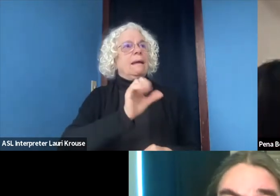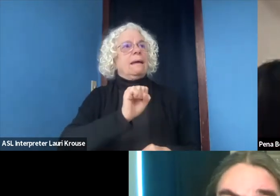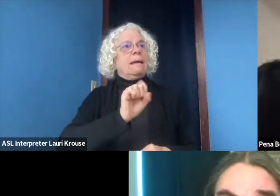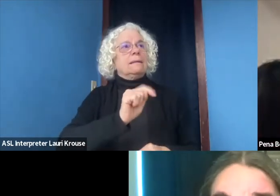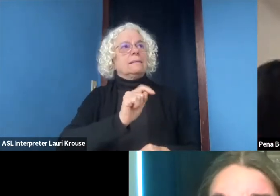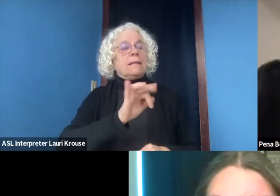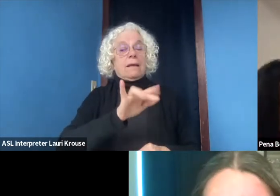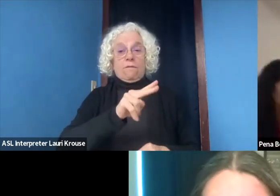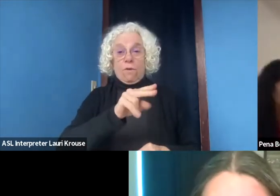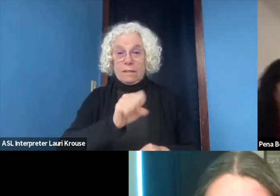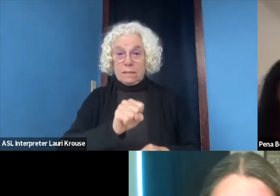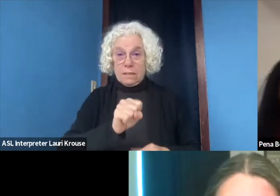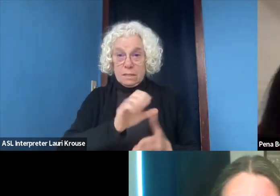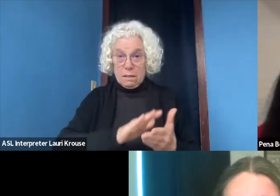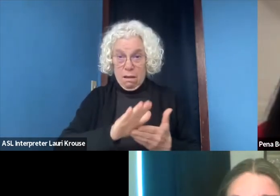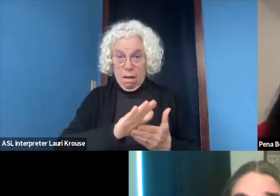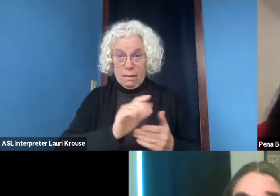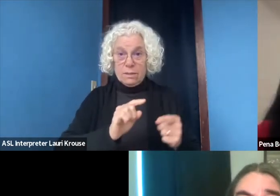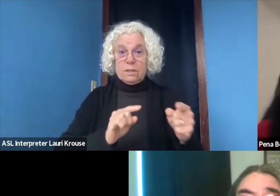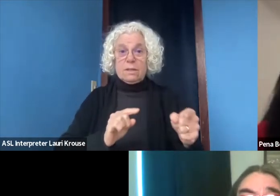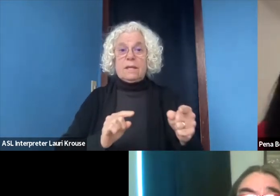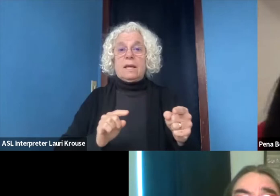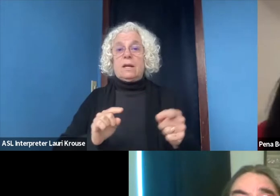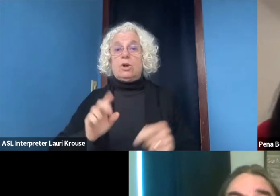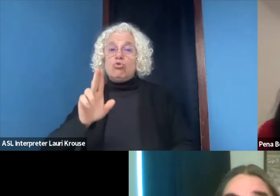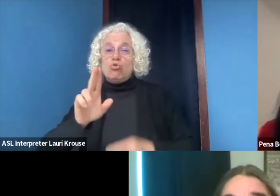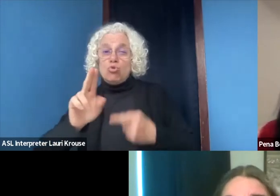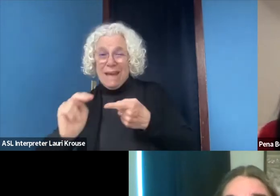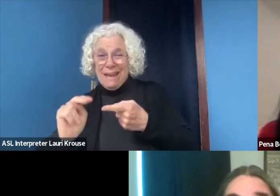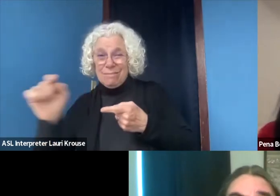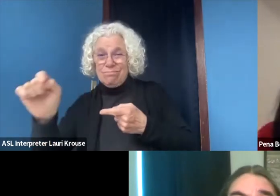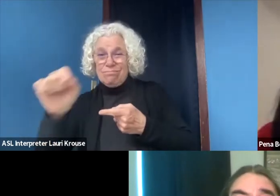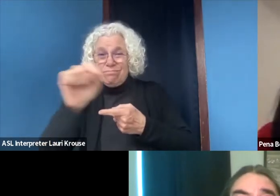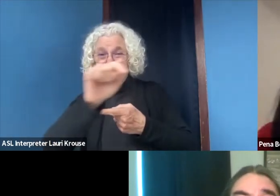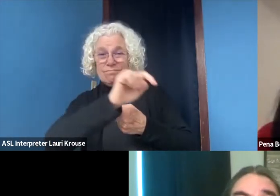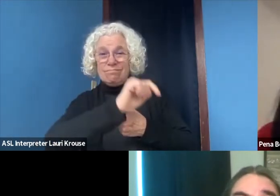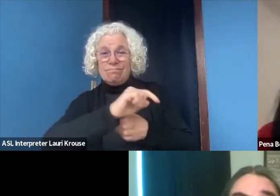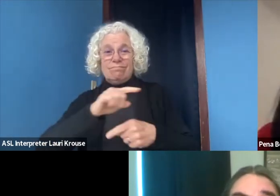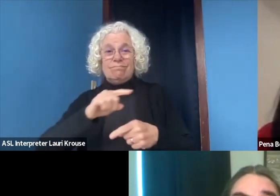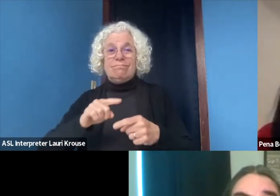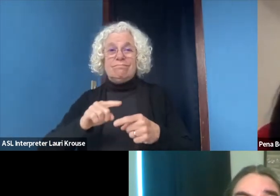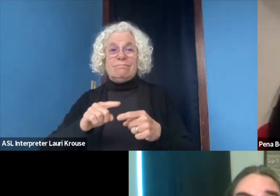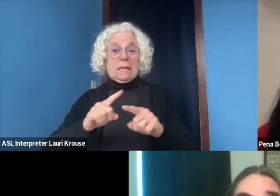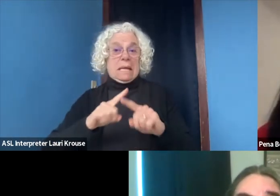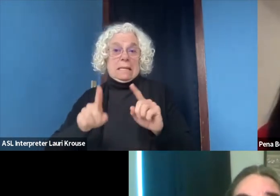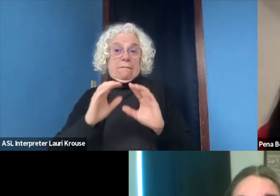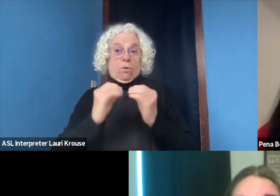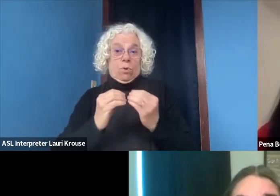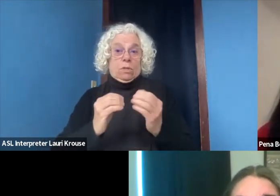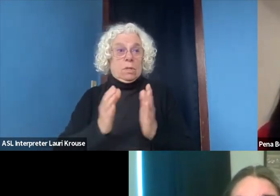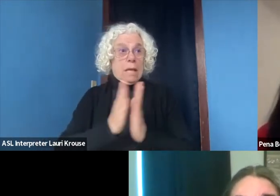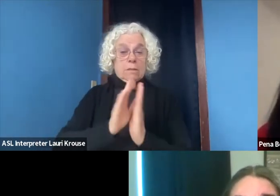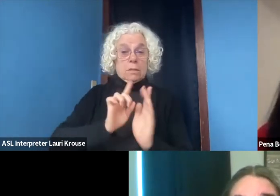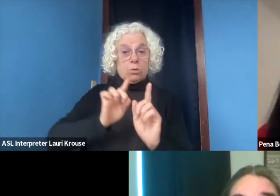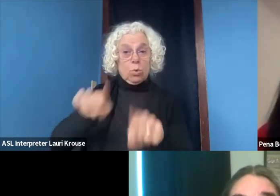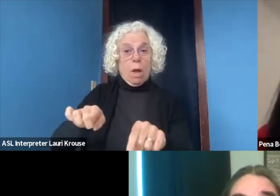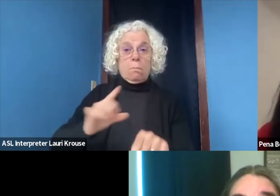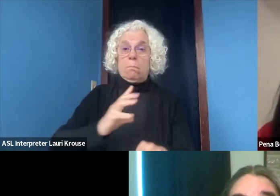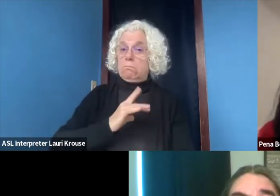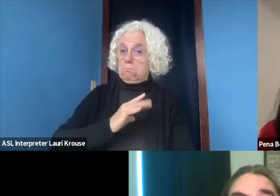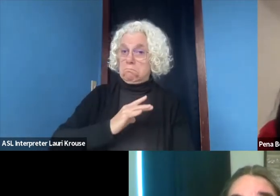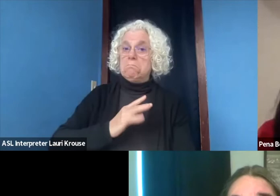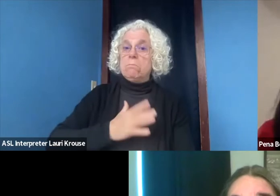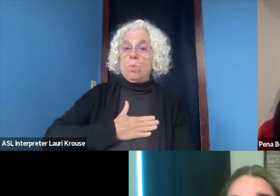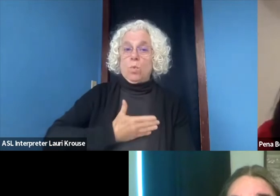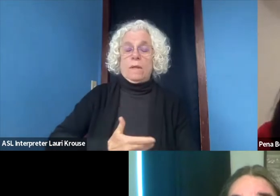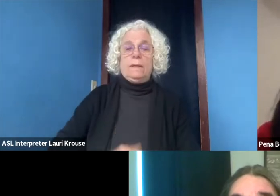land acknowledgements at the UN and many different organizations, such as this one here. And it's a very good thing because at